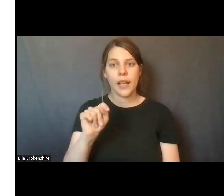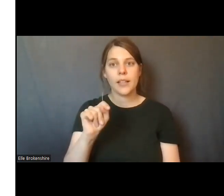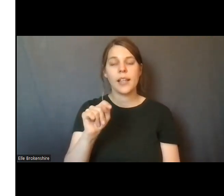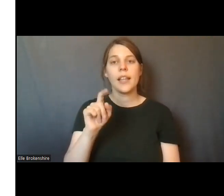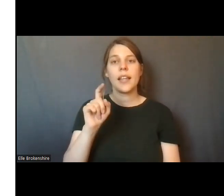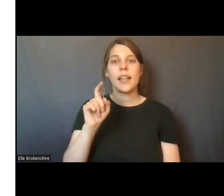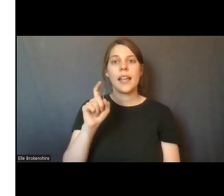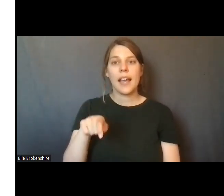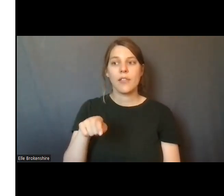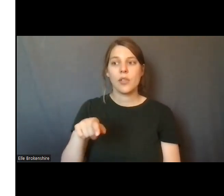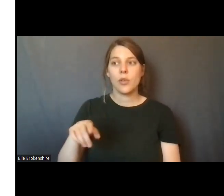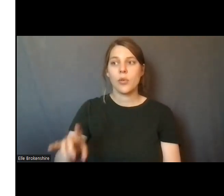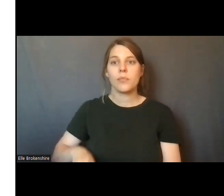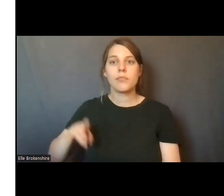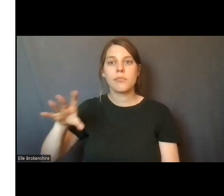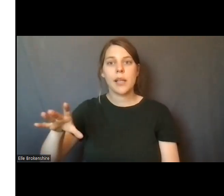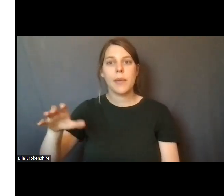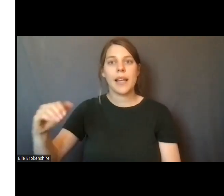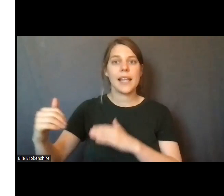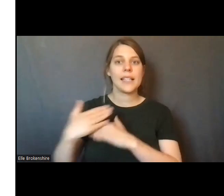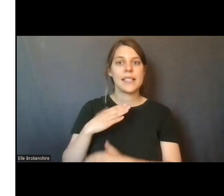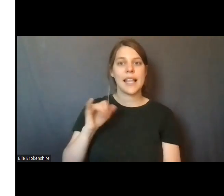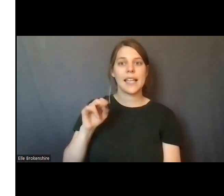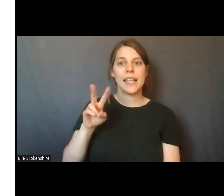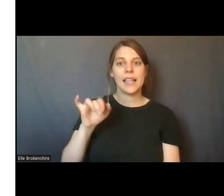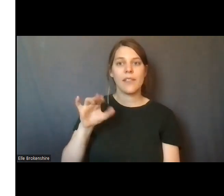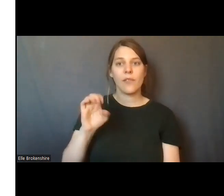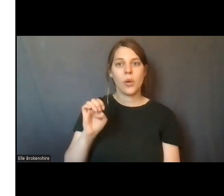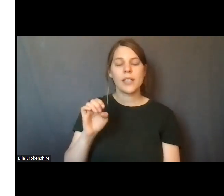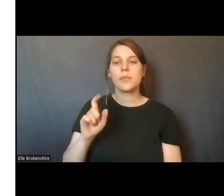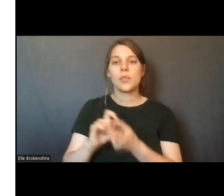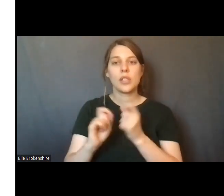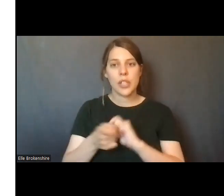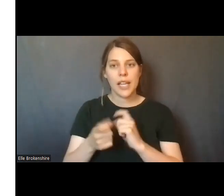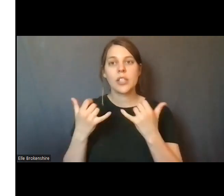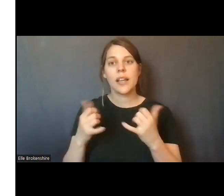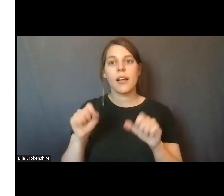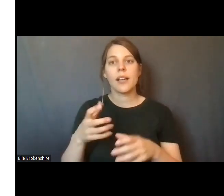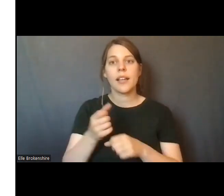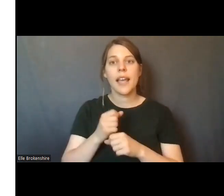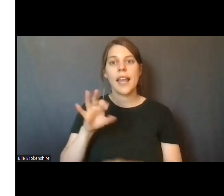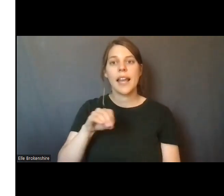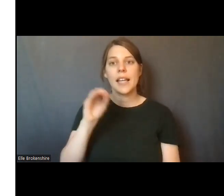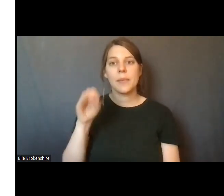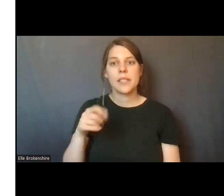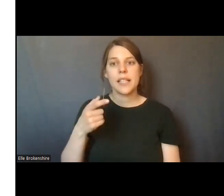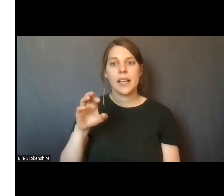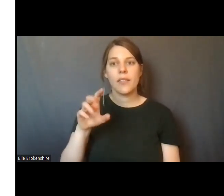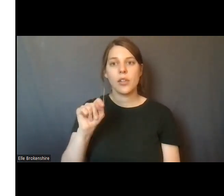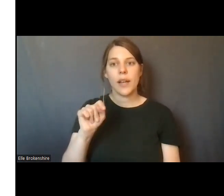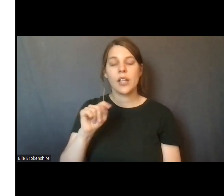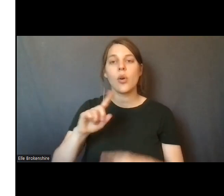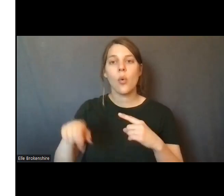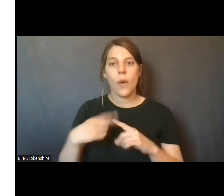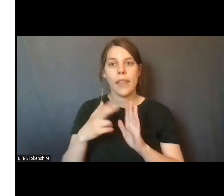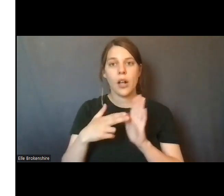us invoices. We've changed the disbursement, and grantees can now receive 90% of the grant when the